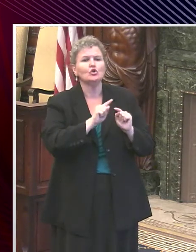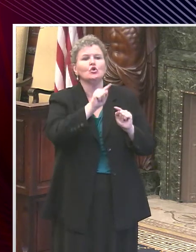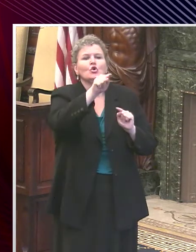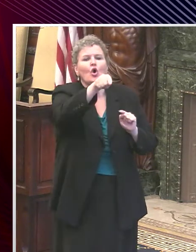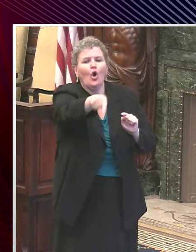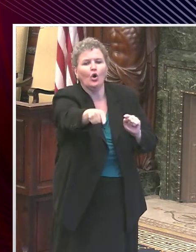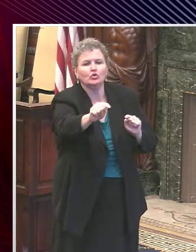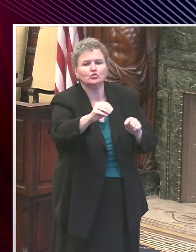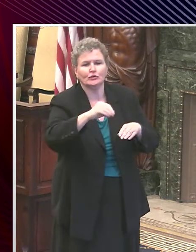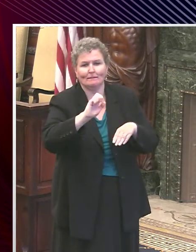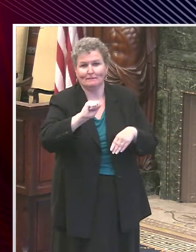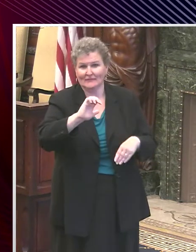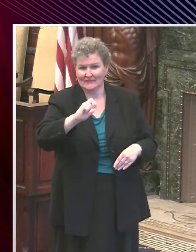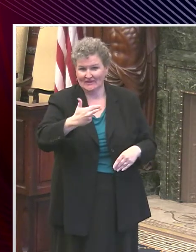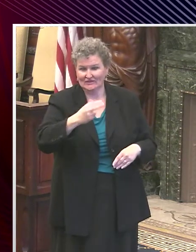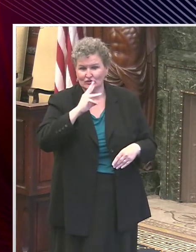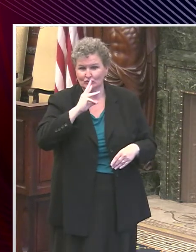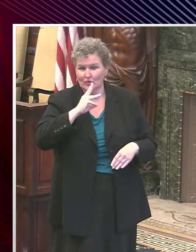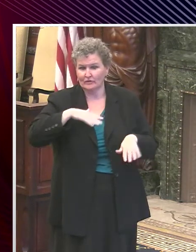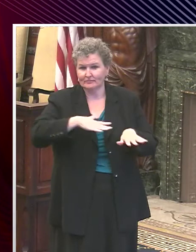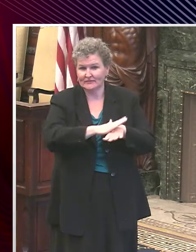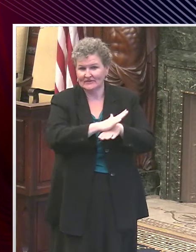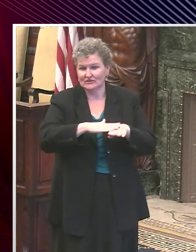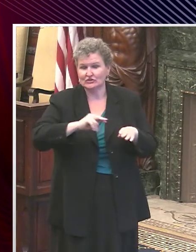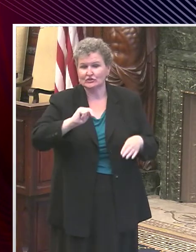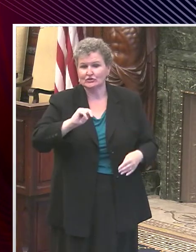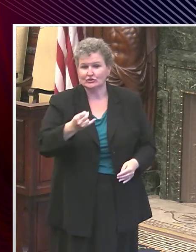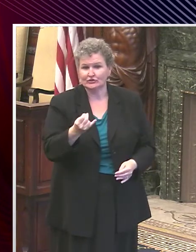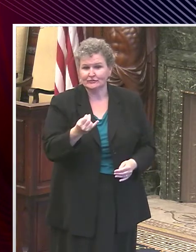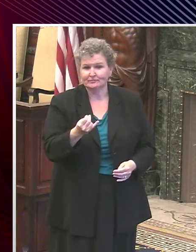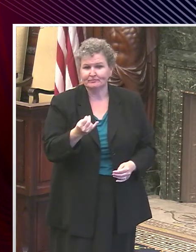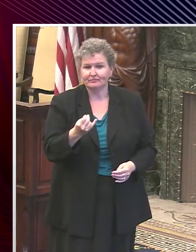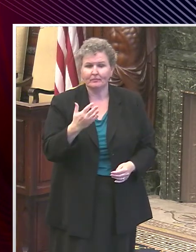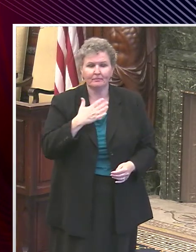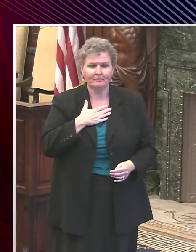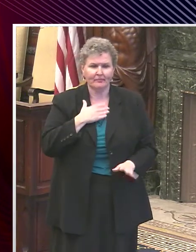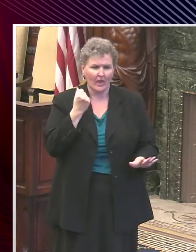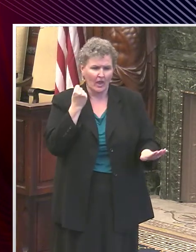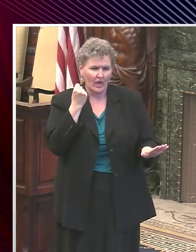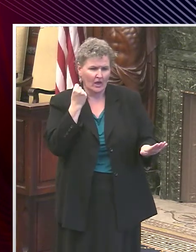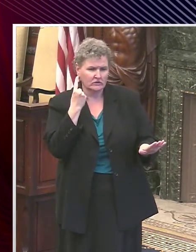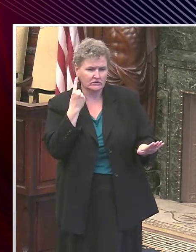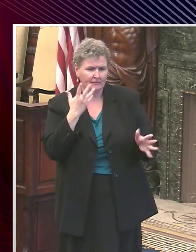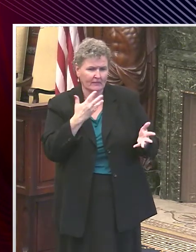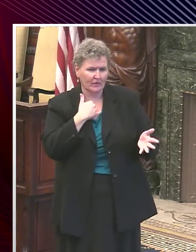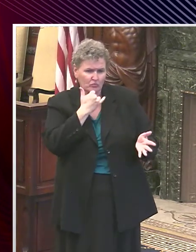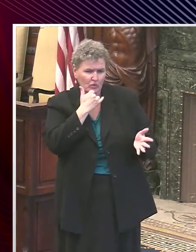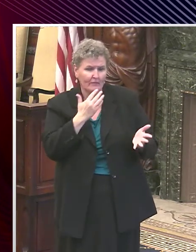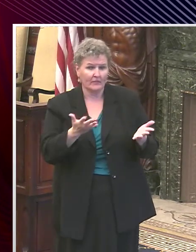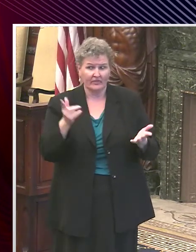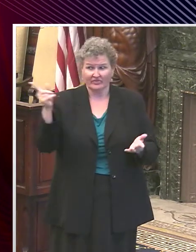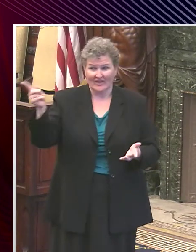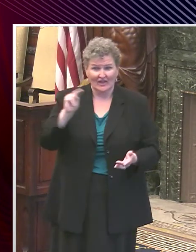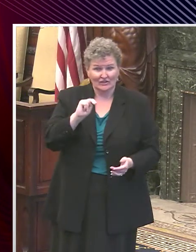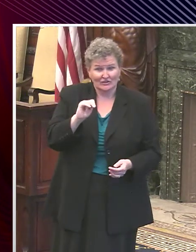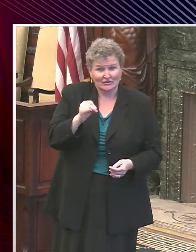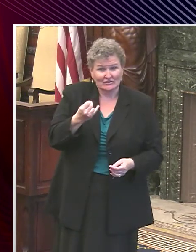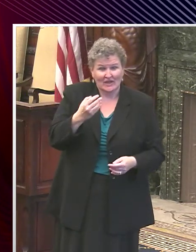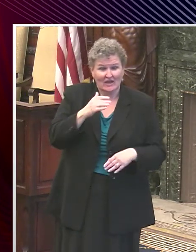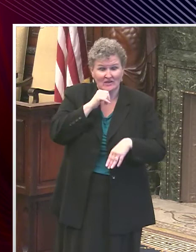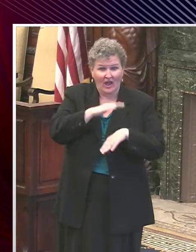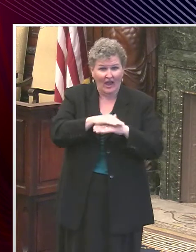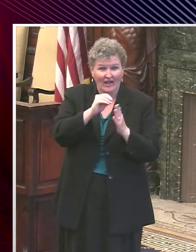the Jersey Shore, now it's my understanding, correct me if I'm wrong, that New Jersey is not on the list of states that